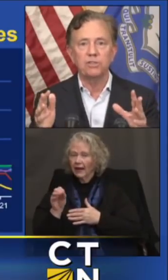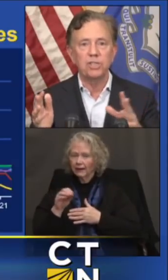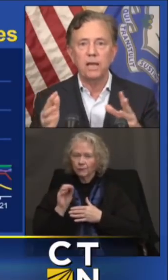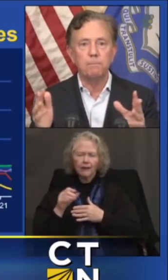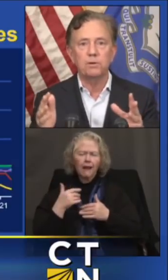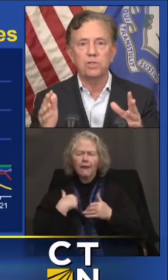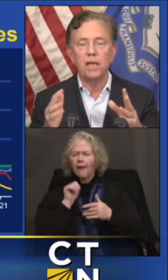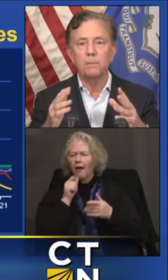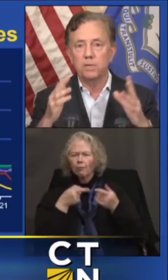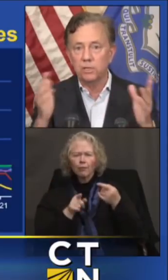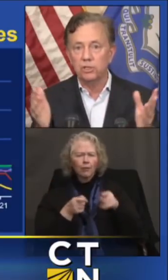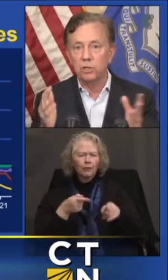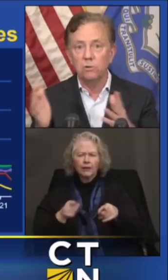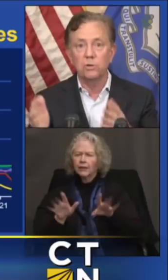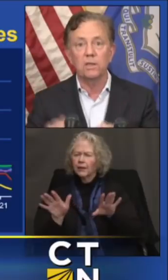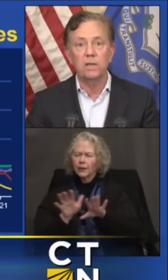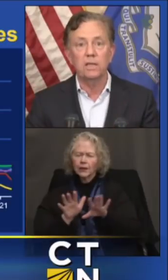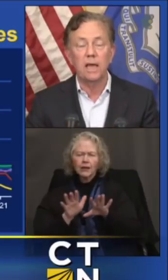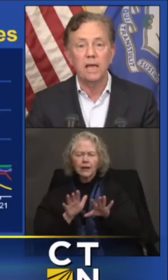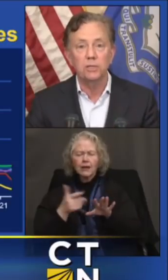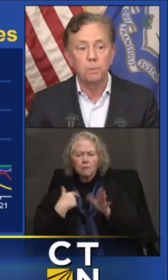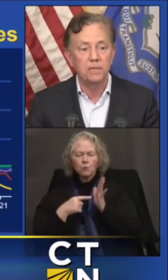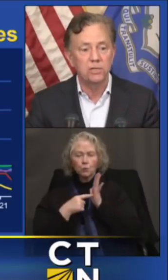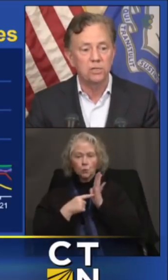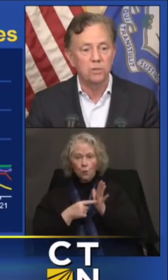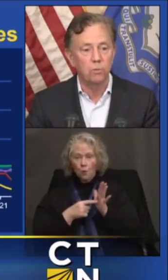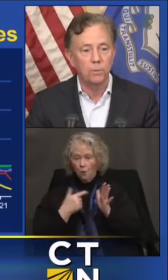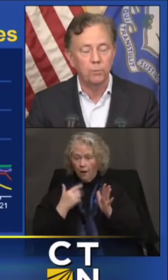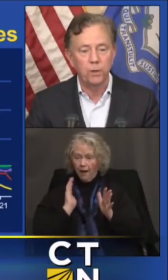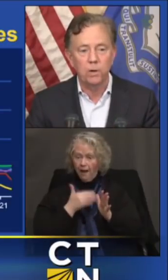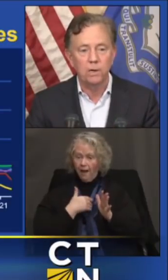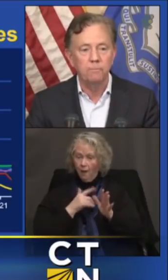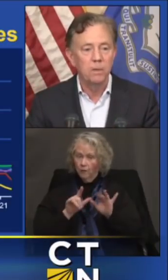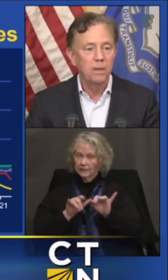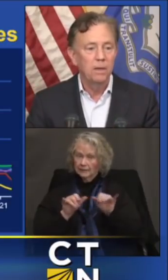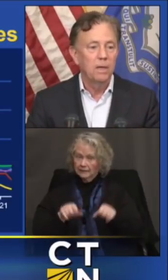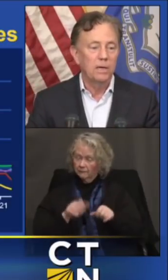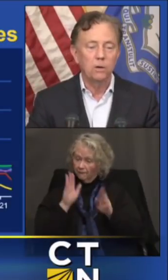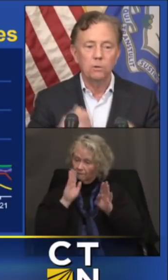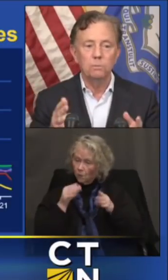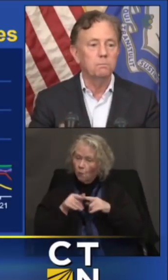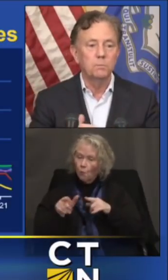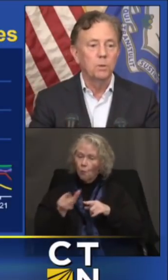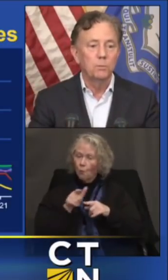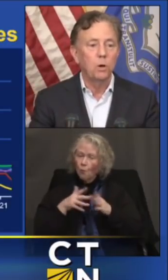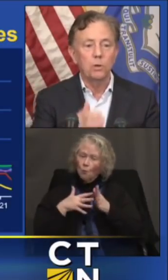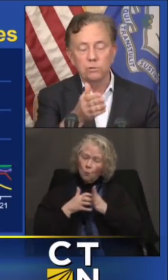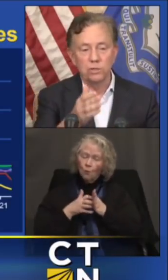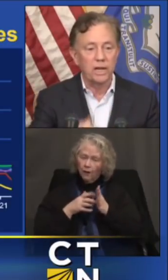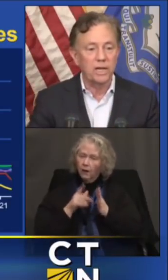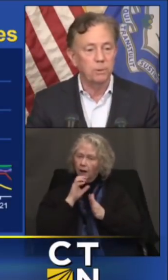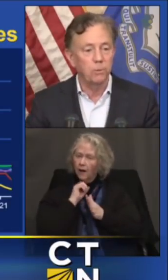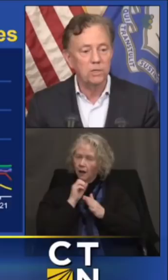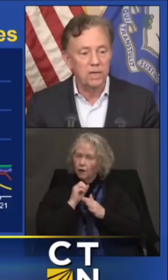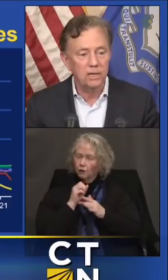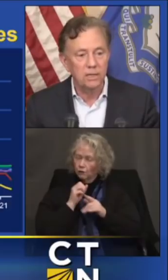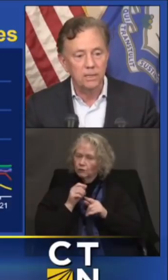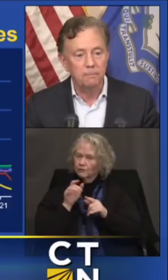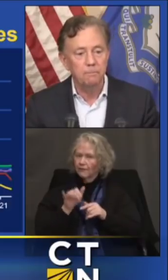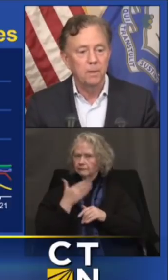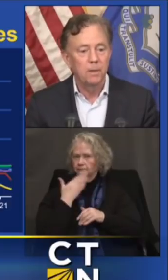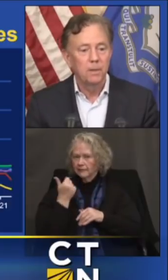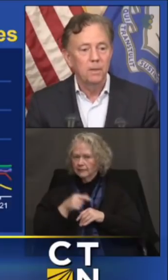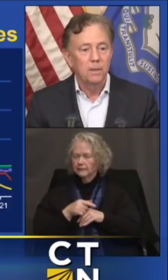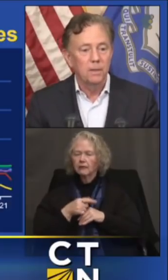on any state per se, but it just shows you, I think, the age-based system worked pretty well. I know Paul Hughes is going to ask me, what does that